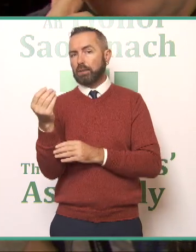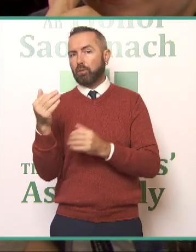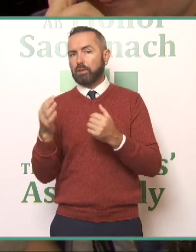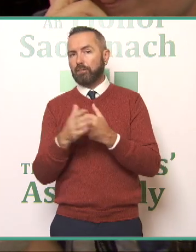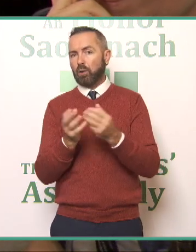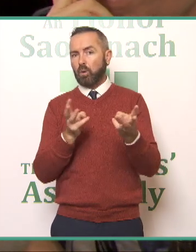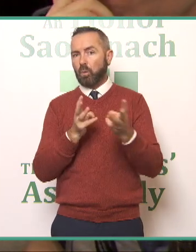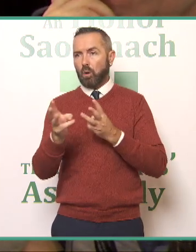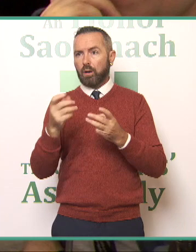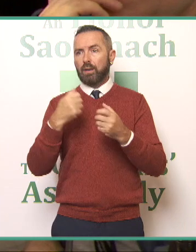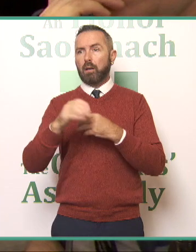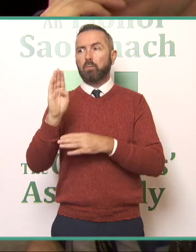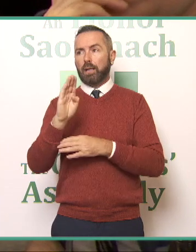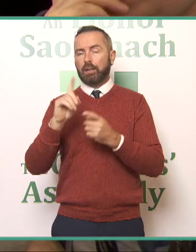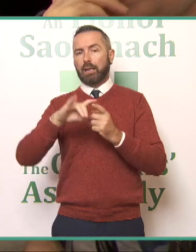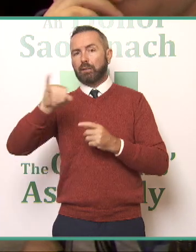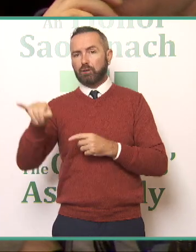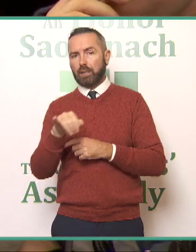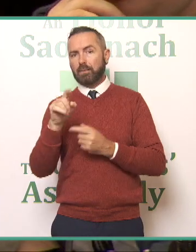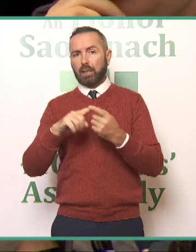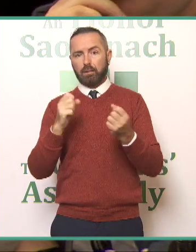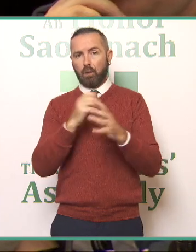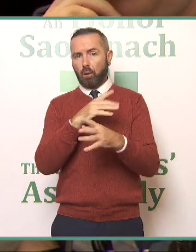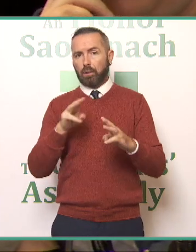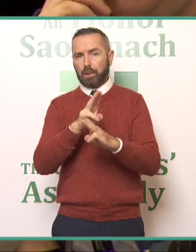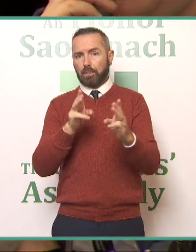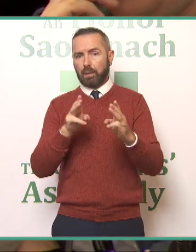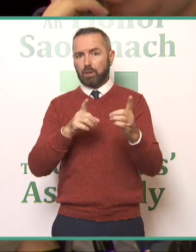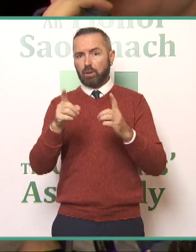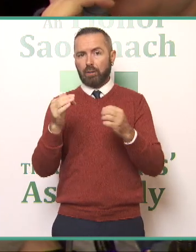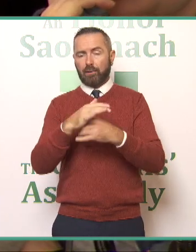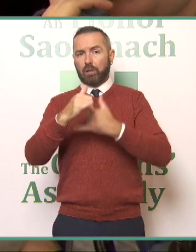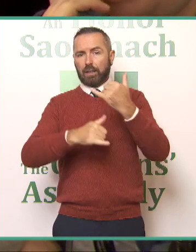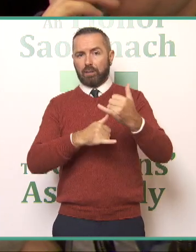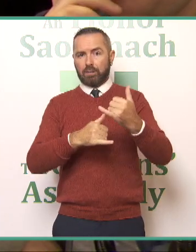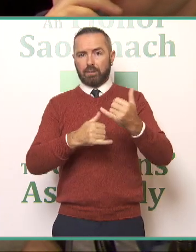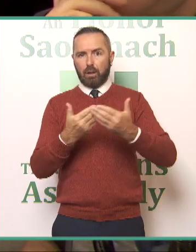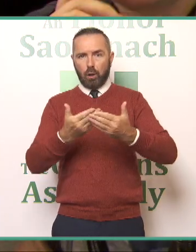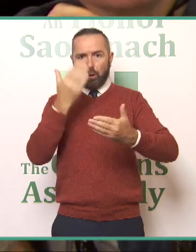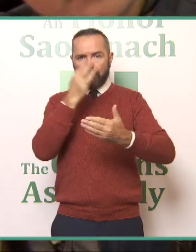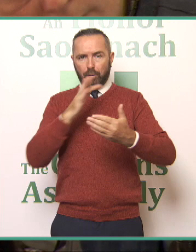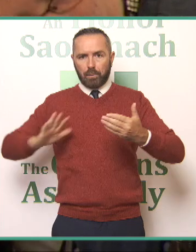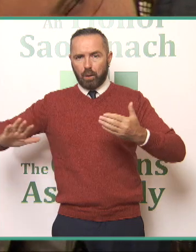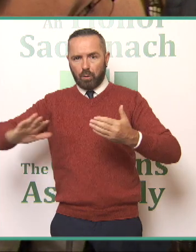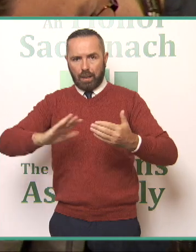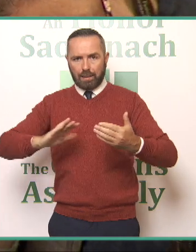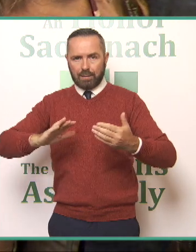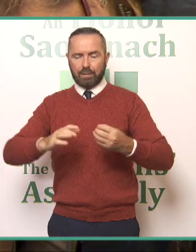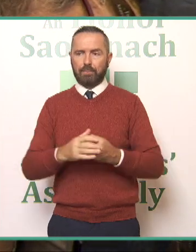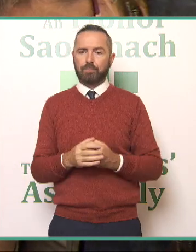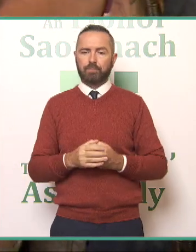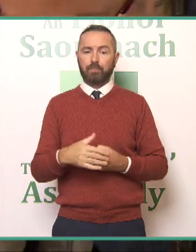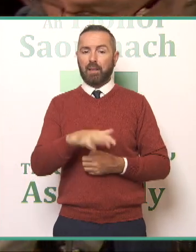for the work that Brendan and James and these people have been done over the years, the learning, local learning. That's what it's about. And I